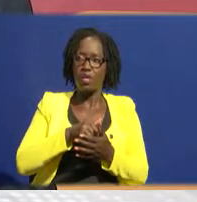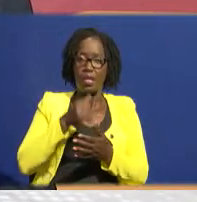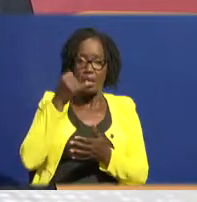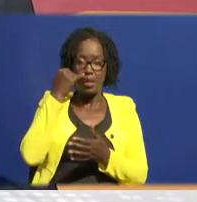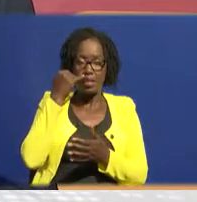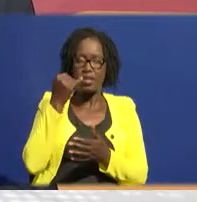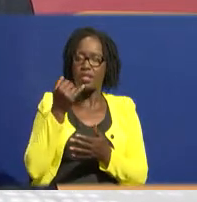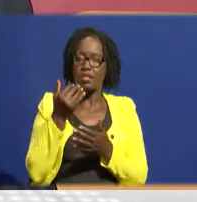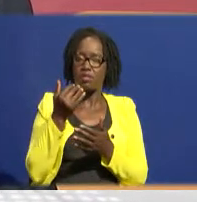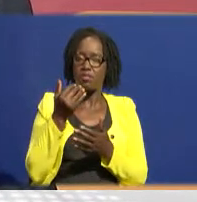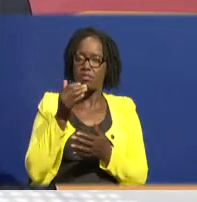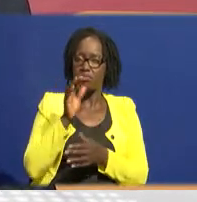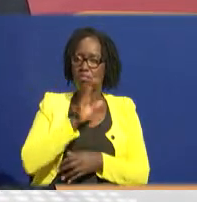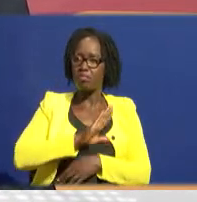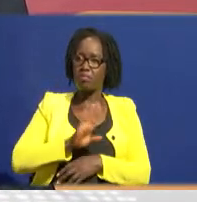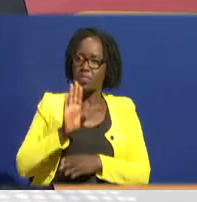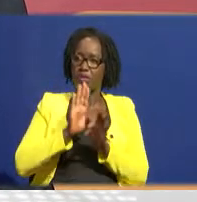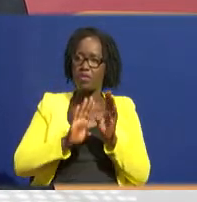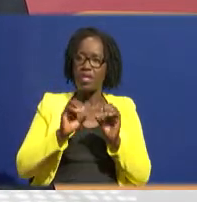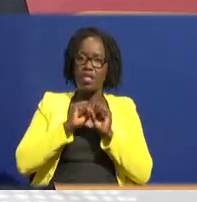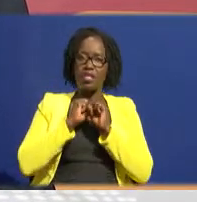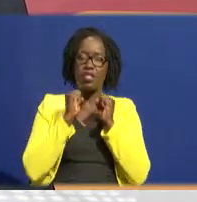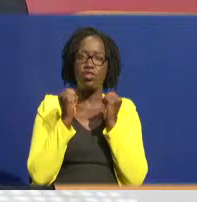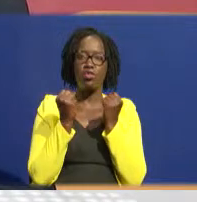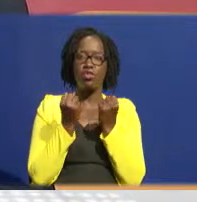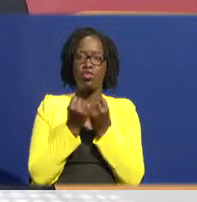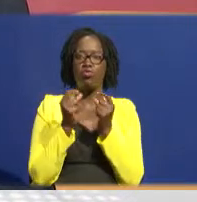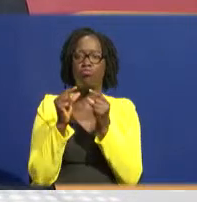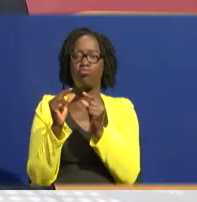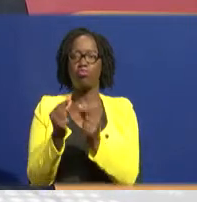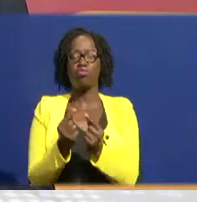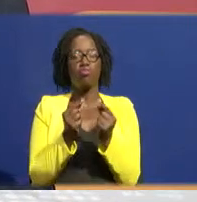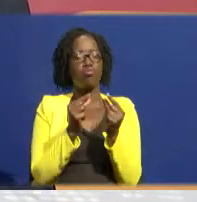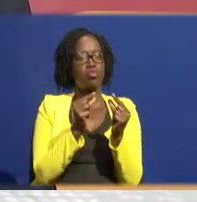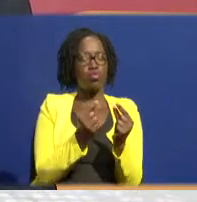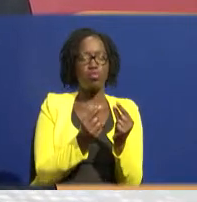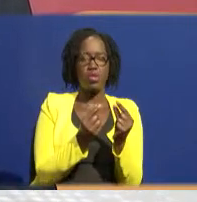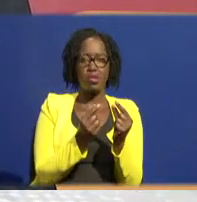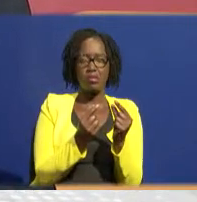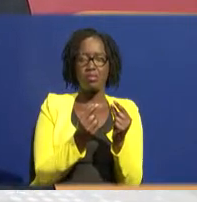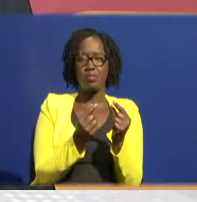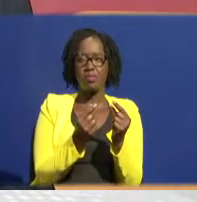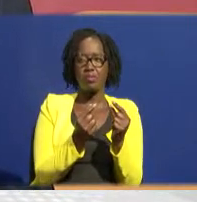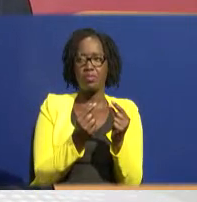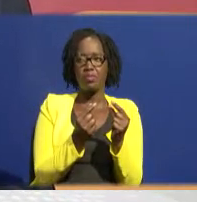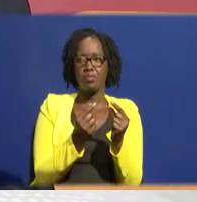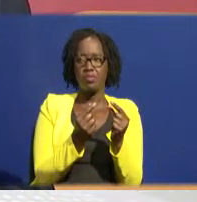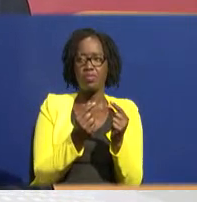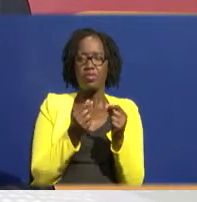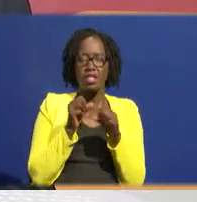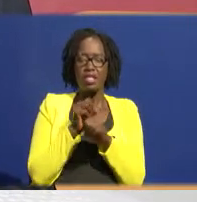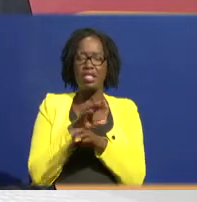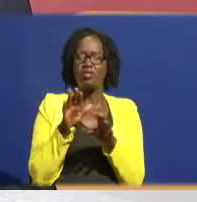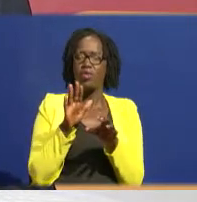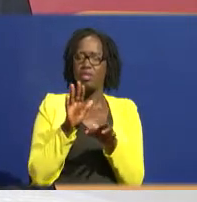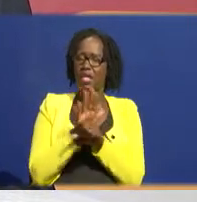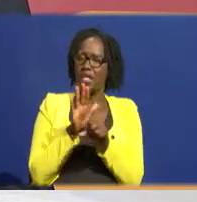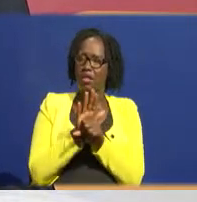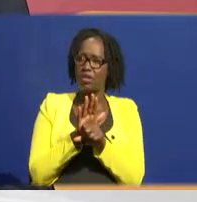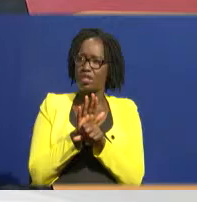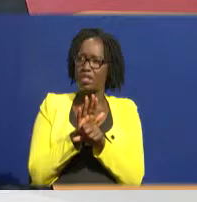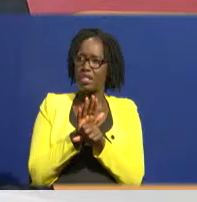addictive is the social grouping. You know, they influence so much in